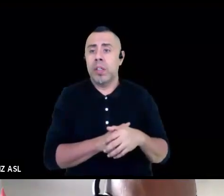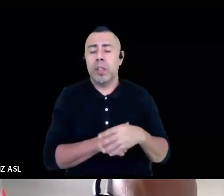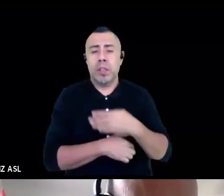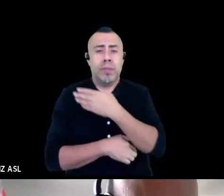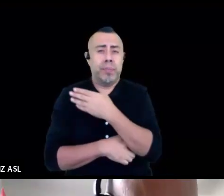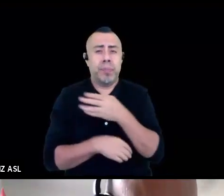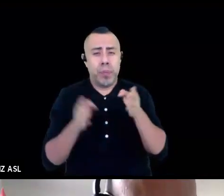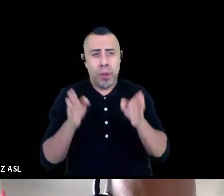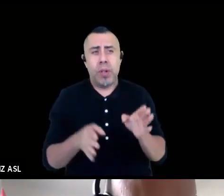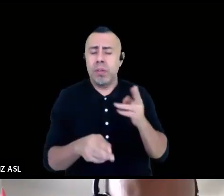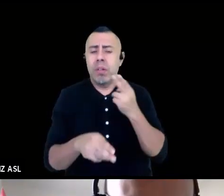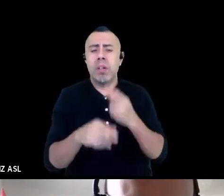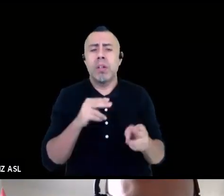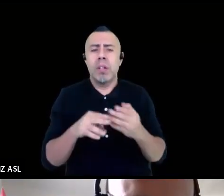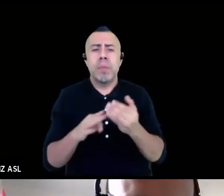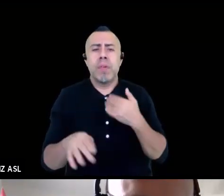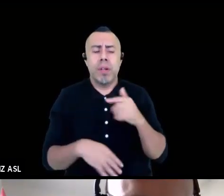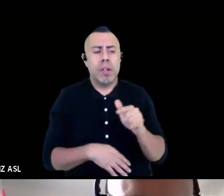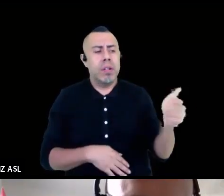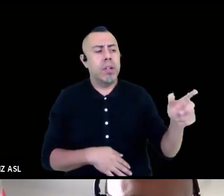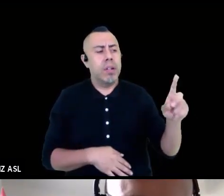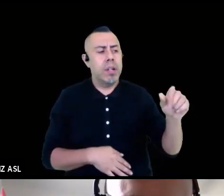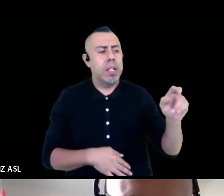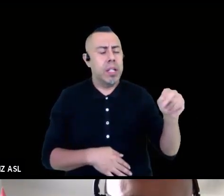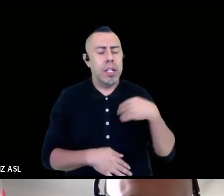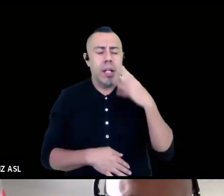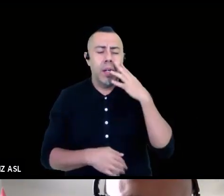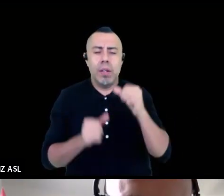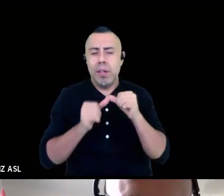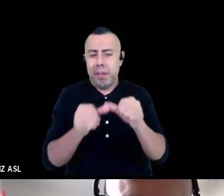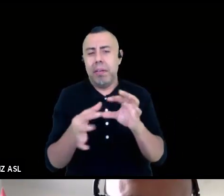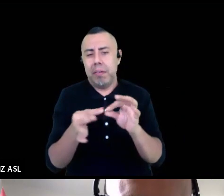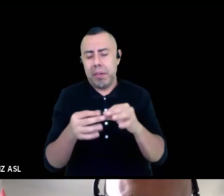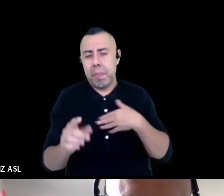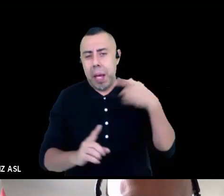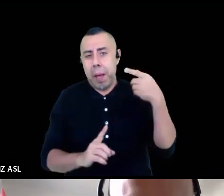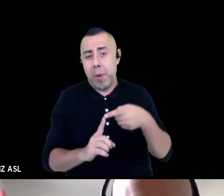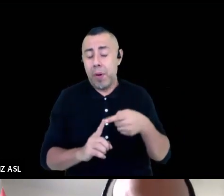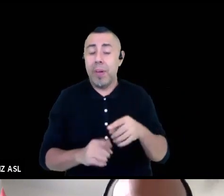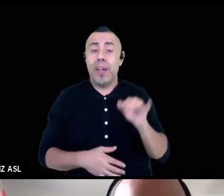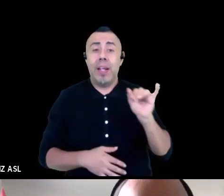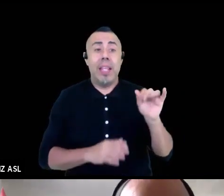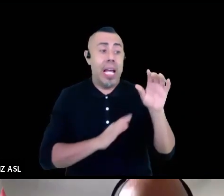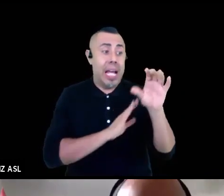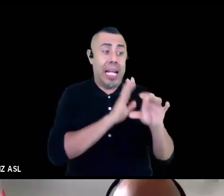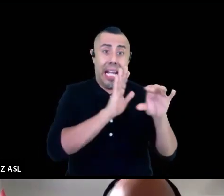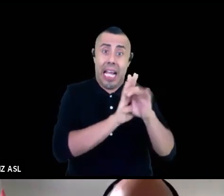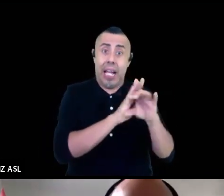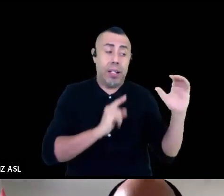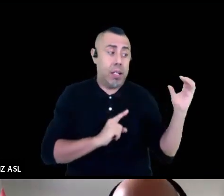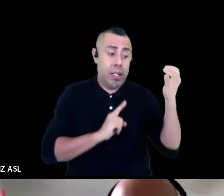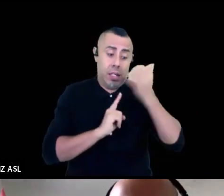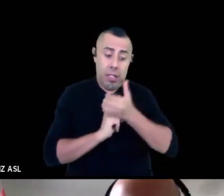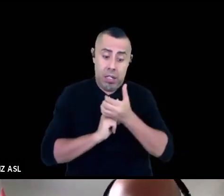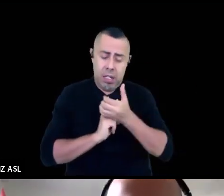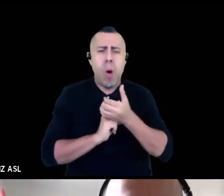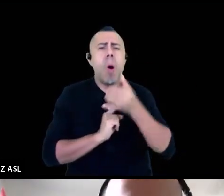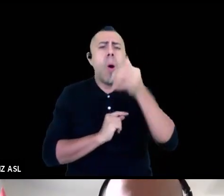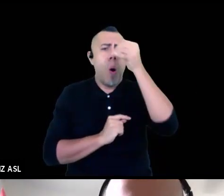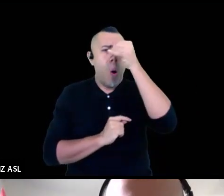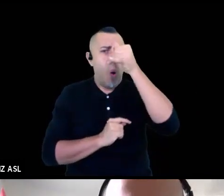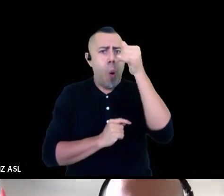to almost continue my point, we've been with them for so long. For me as an actor, it was kind of easy to